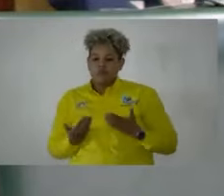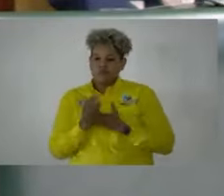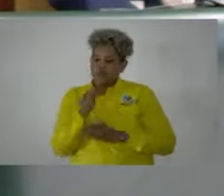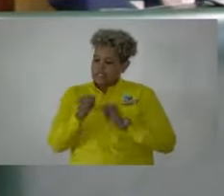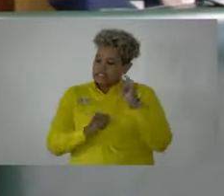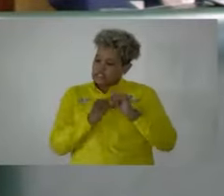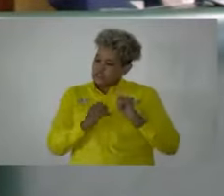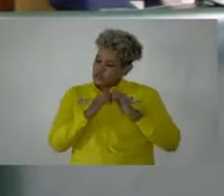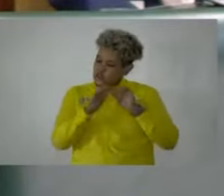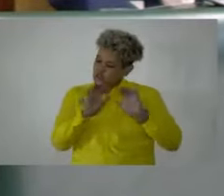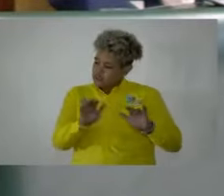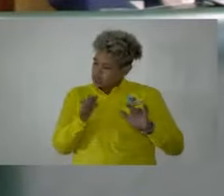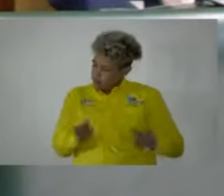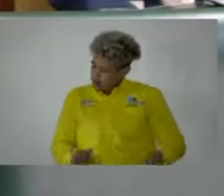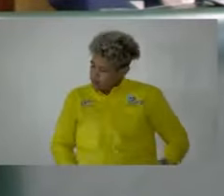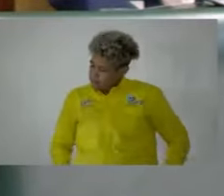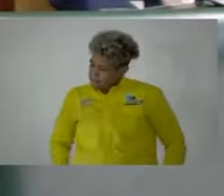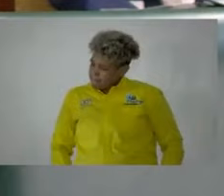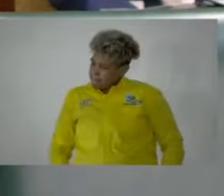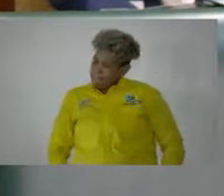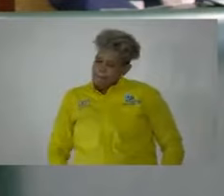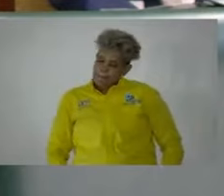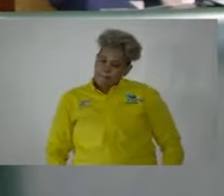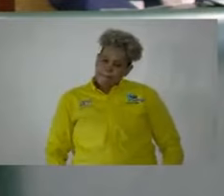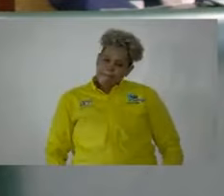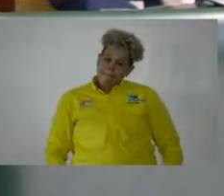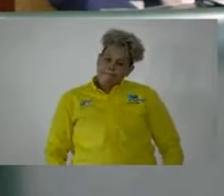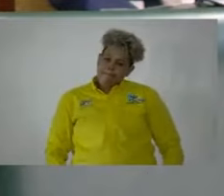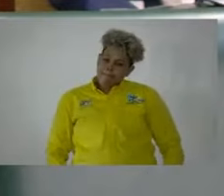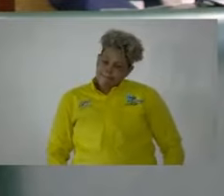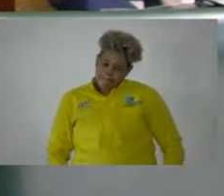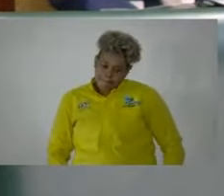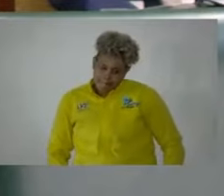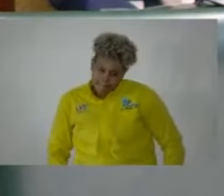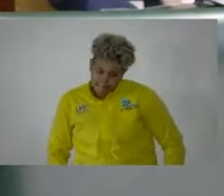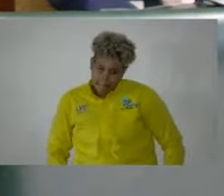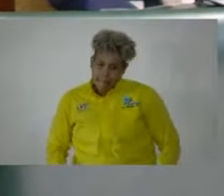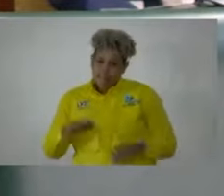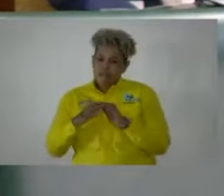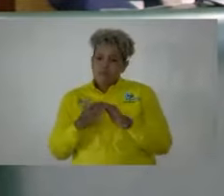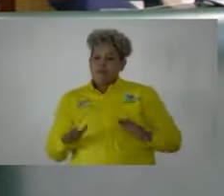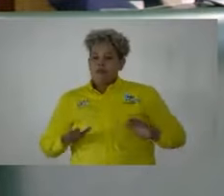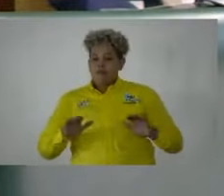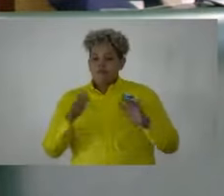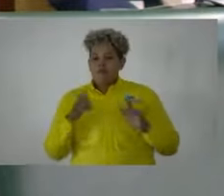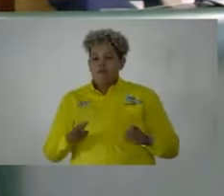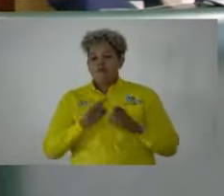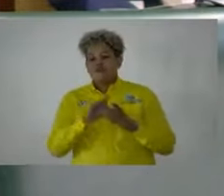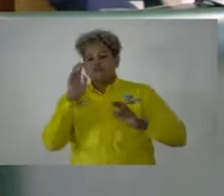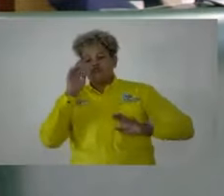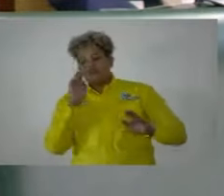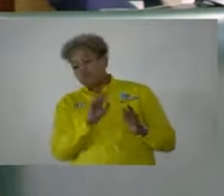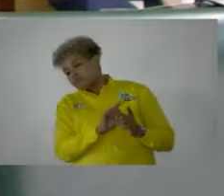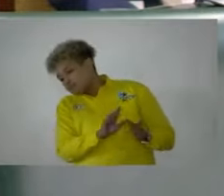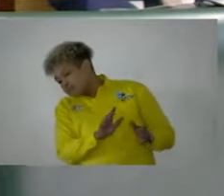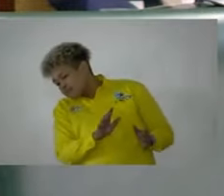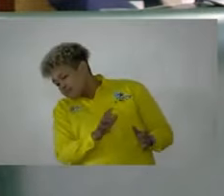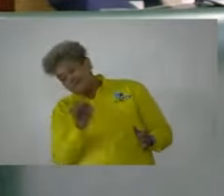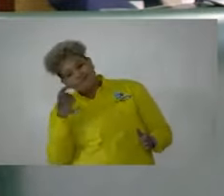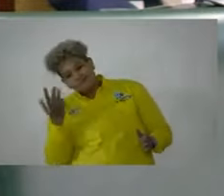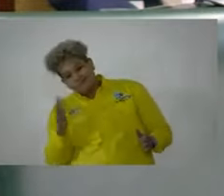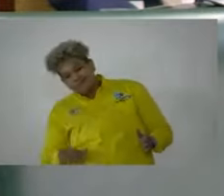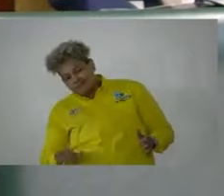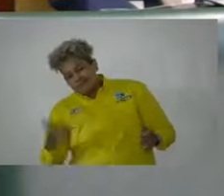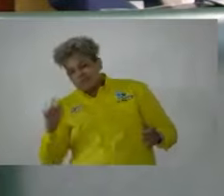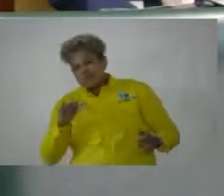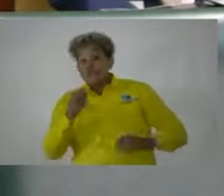institution to monitor and report on Jamaica's performance in respecting the rights of our citizens.